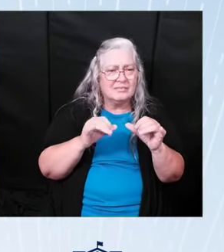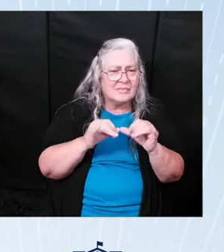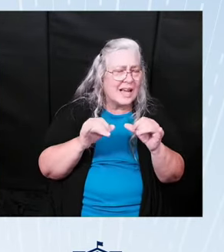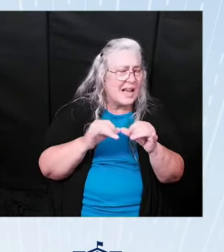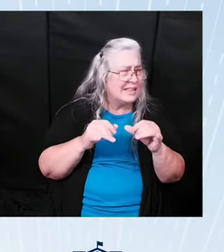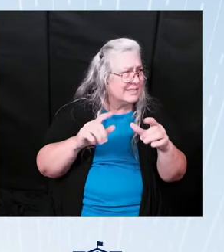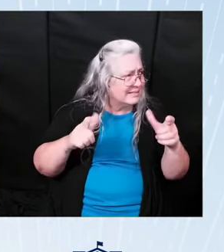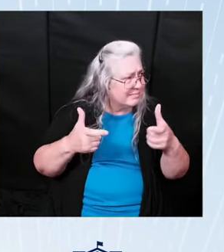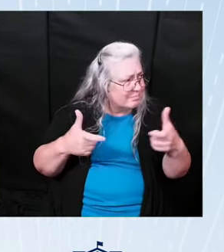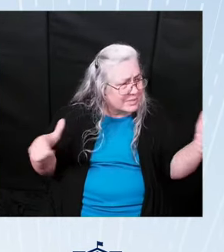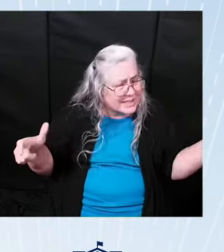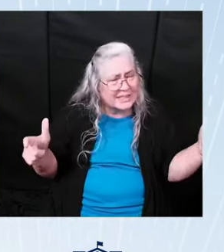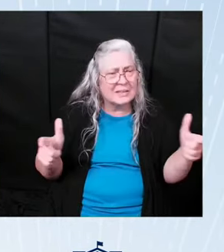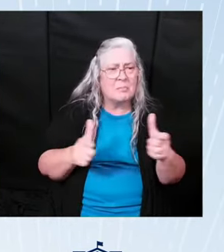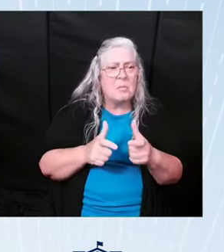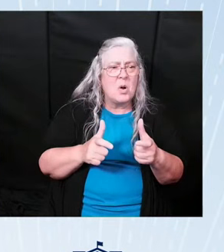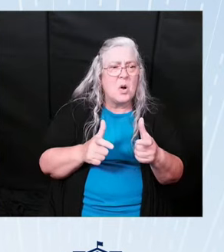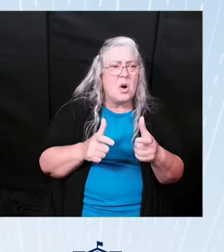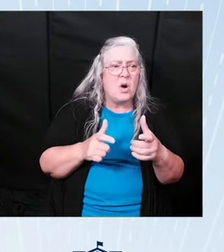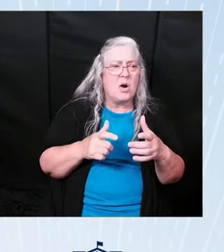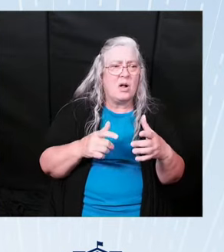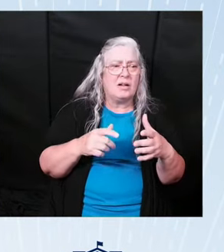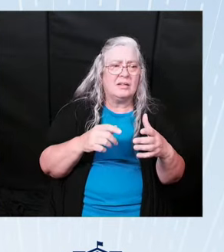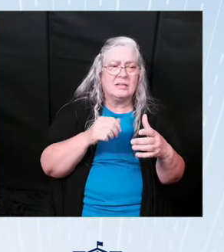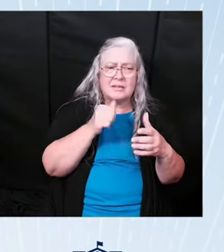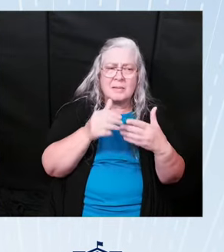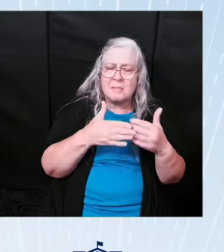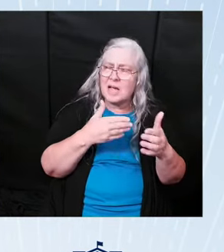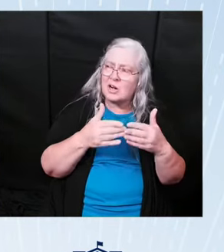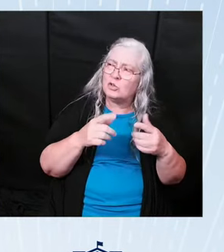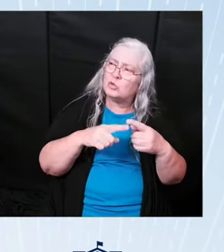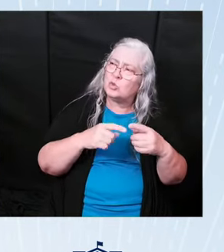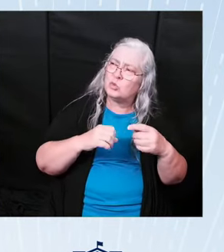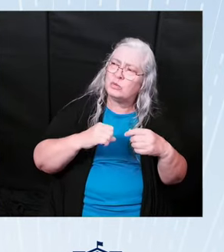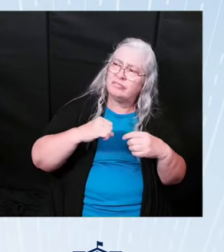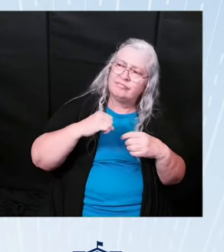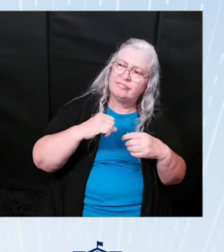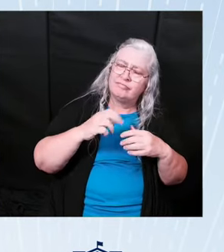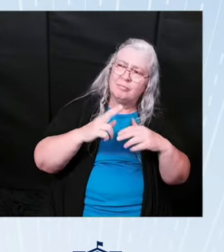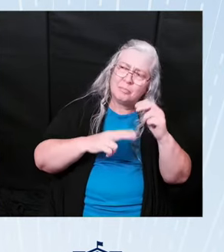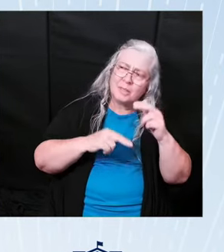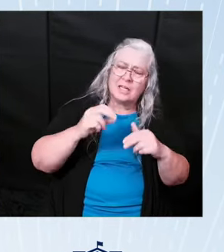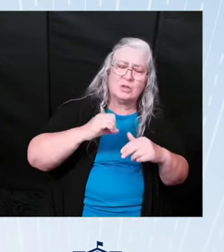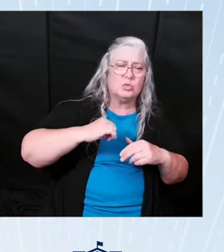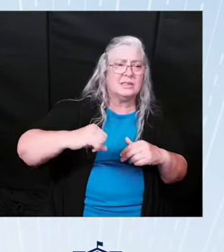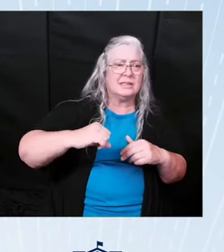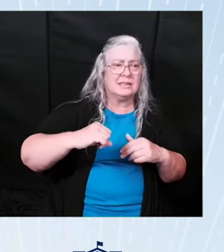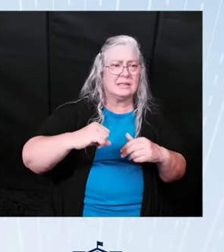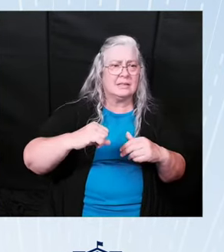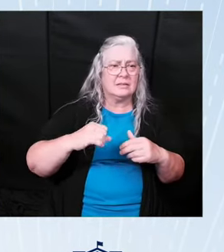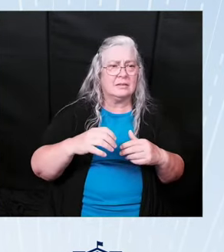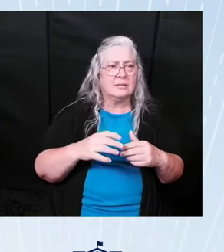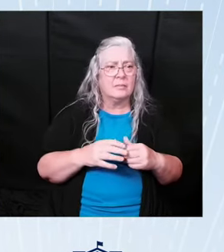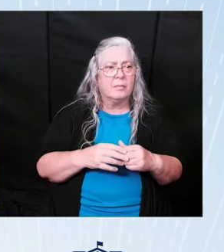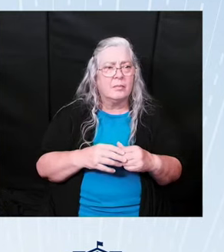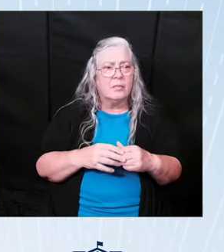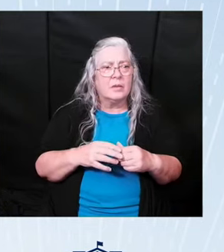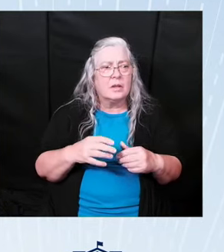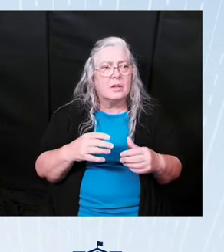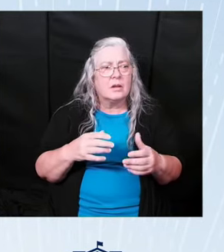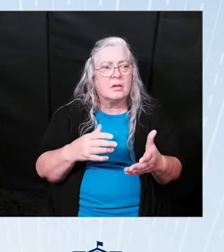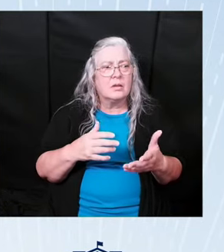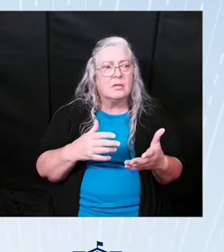sort of organize is around first collaborating. We can't do it alone. We've got to bring everybody to the table, even folks